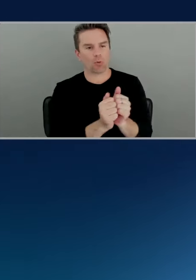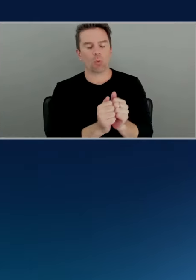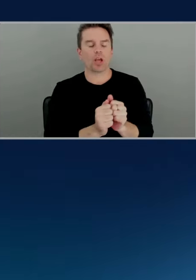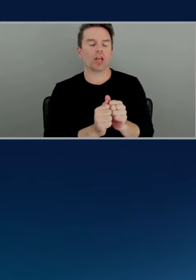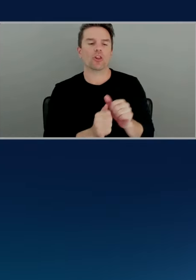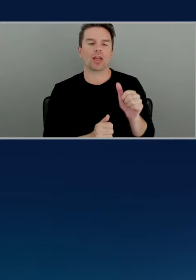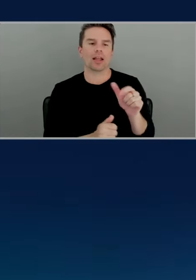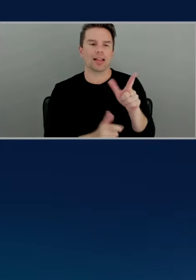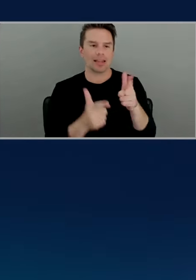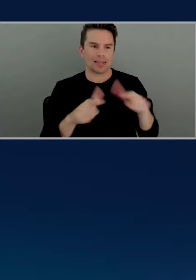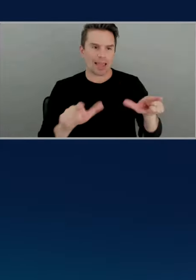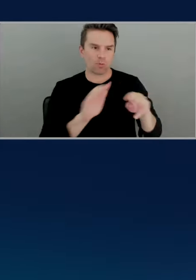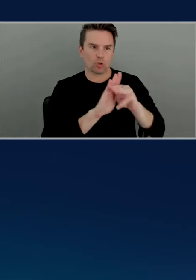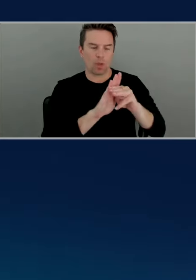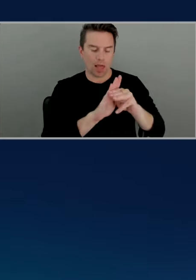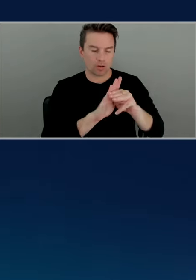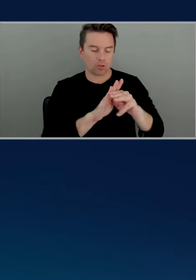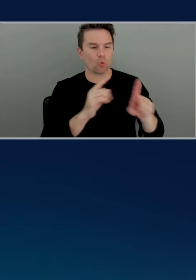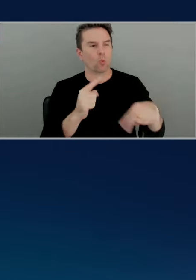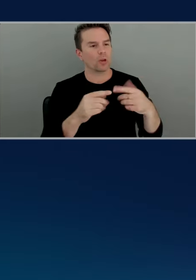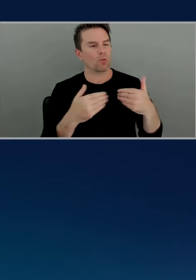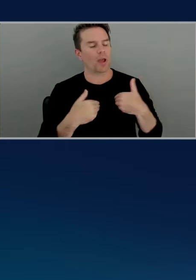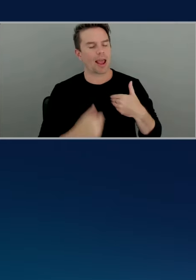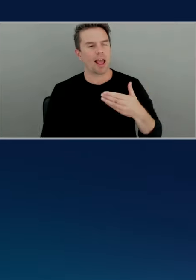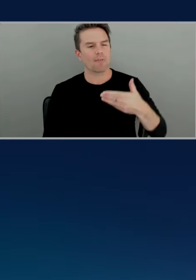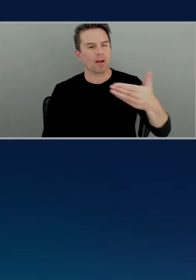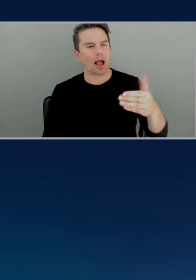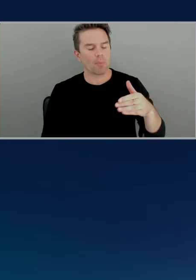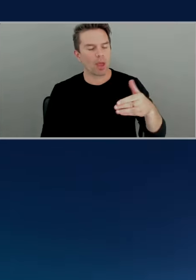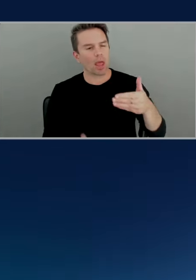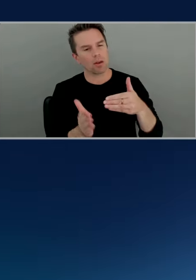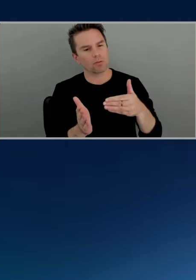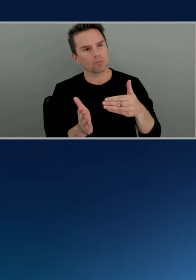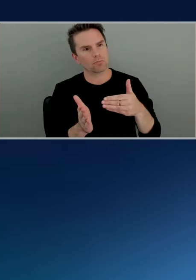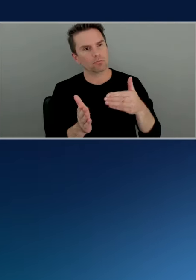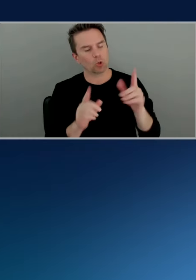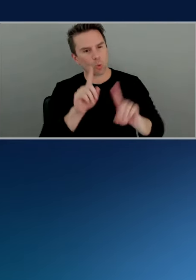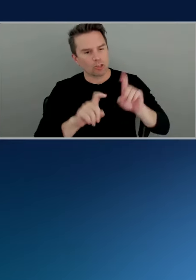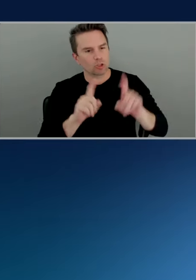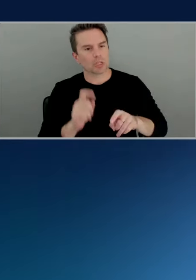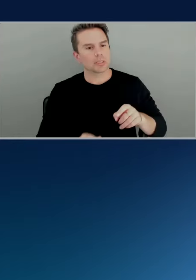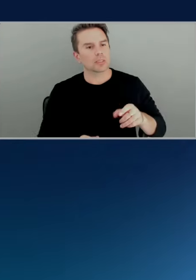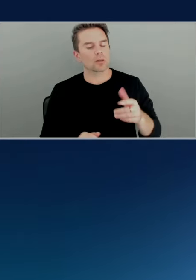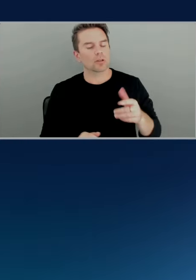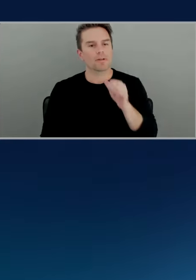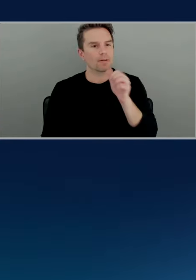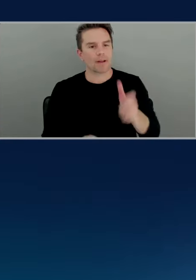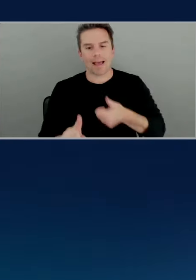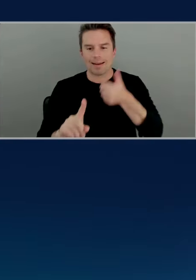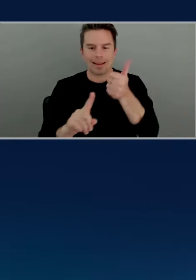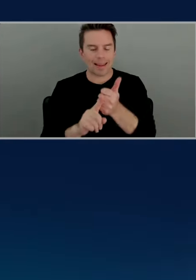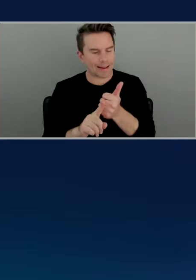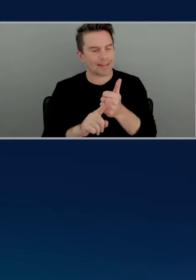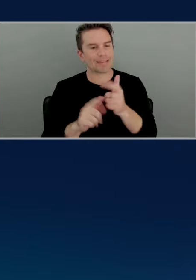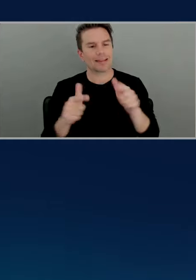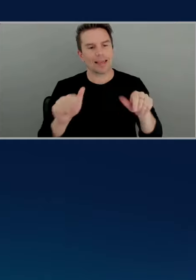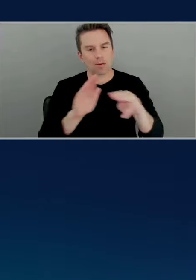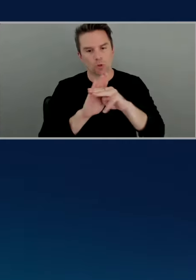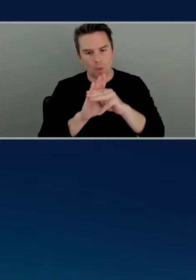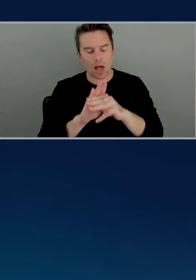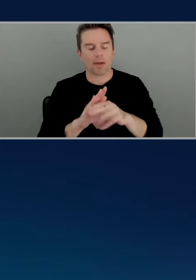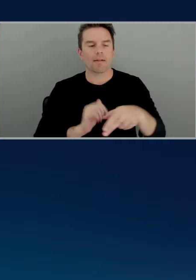common repeated questions, you're not constantly hitting that large language model and actually incurring that fee, that latency cost, that